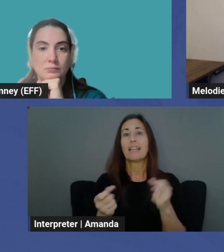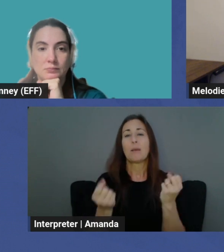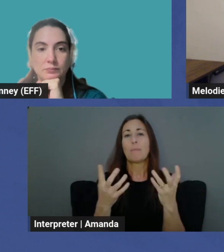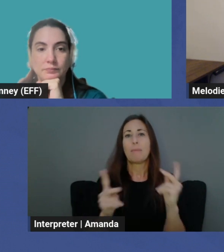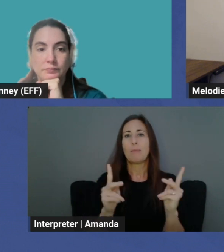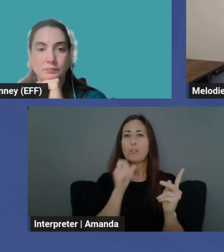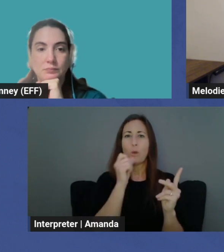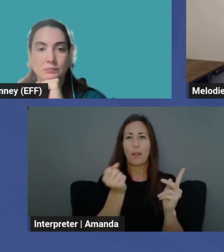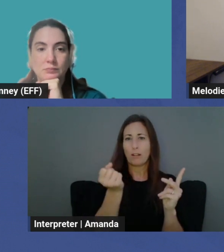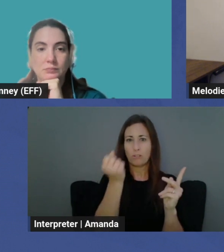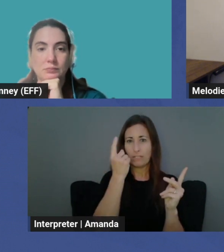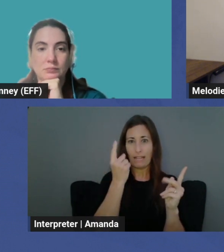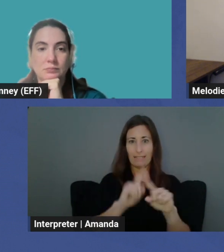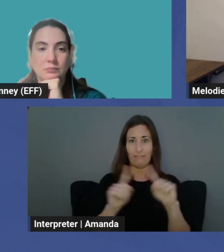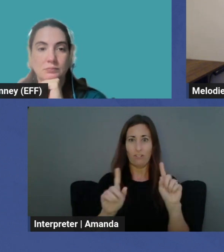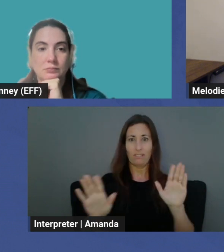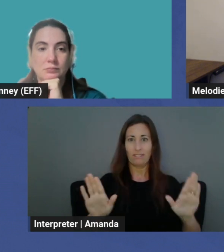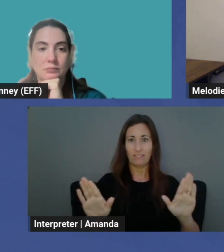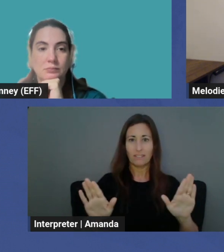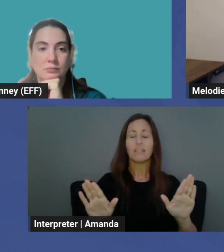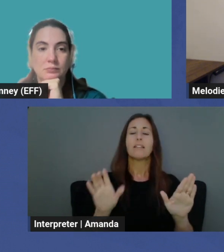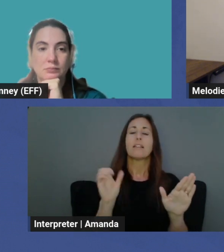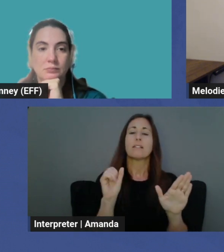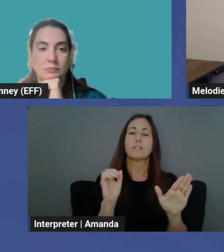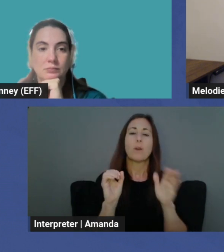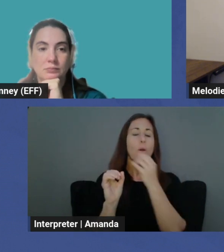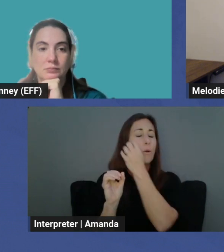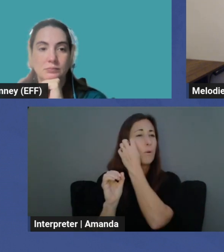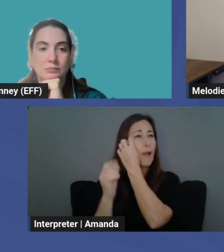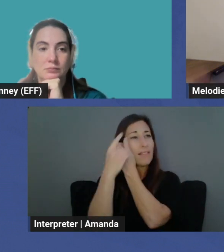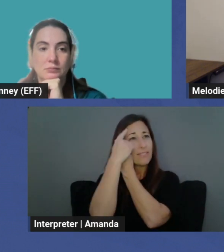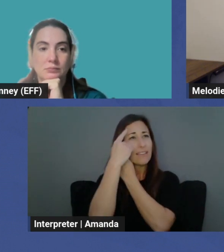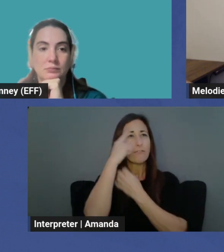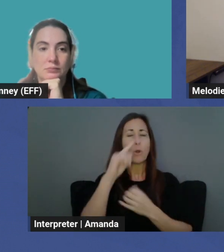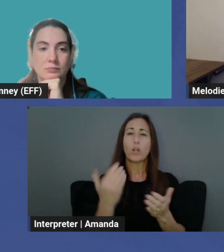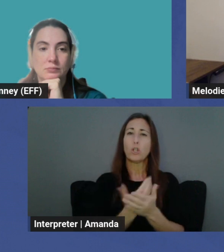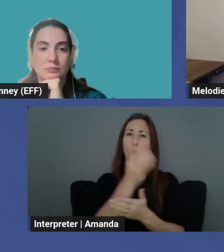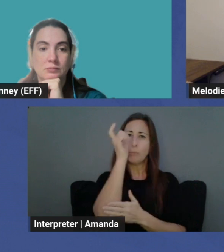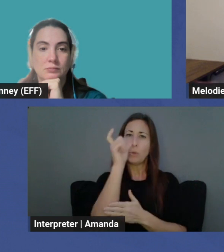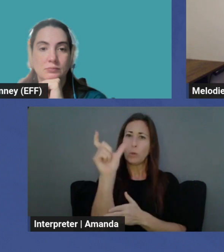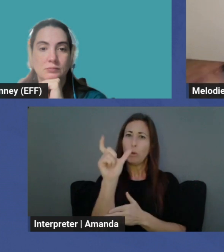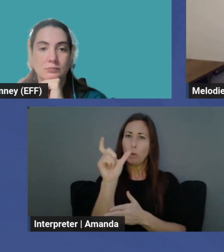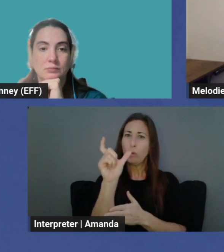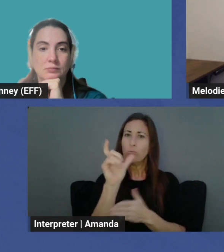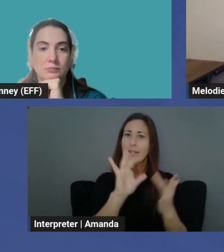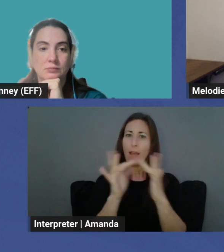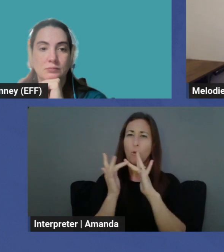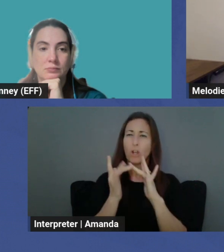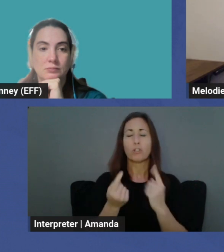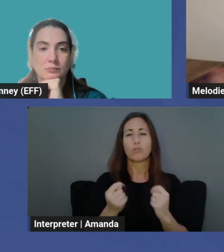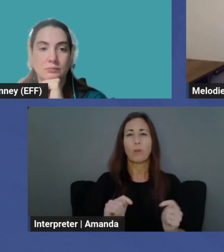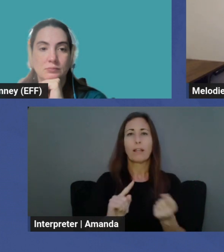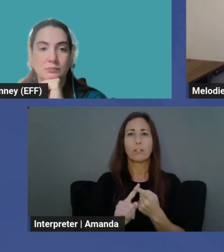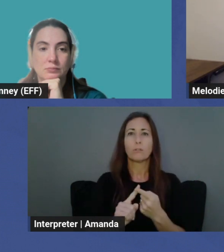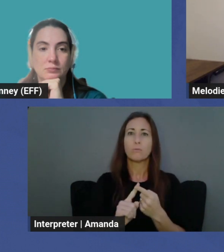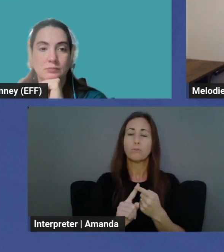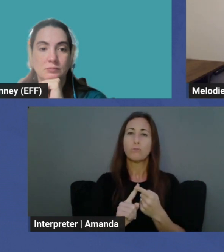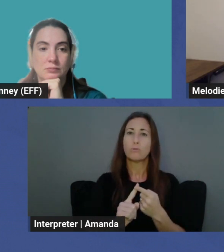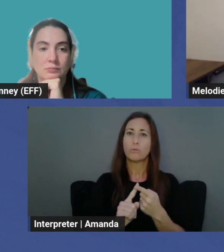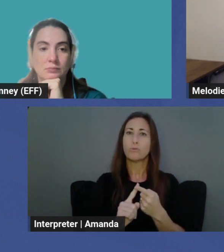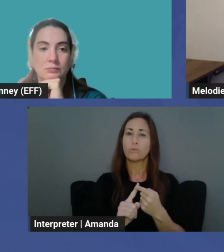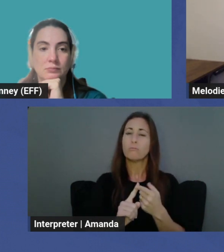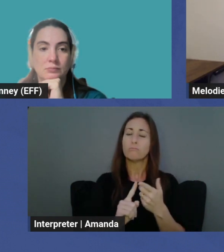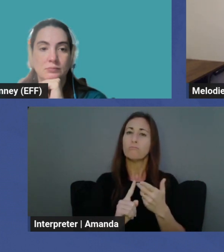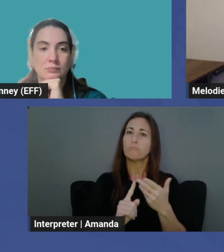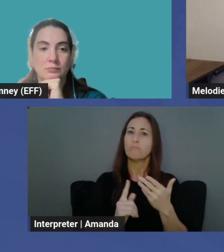So, I think for New Moon Network, we're really trying to move upstream and provide upstream